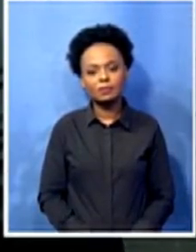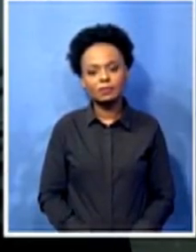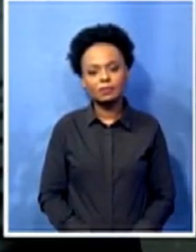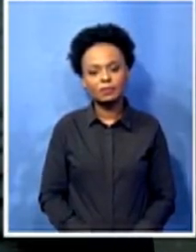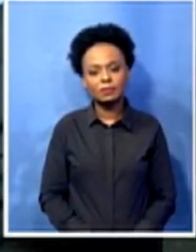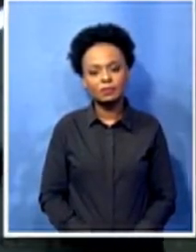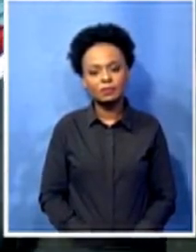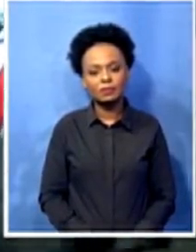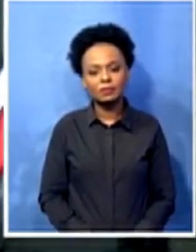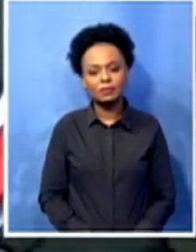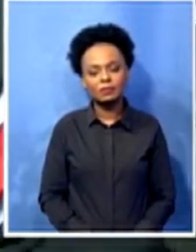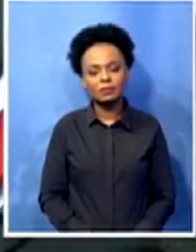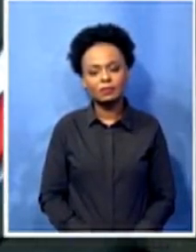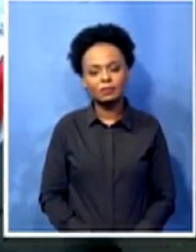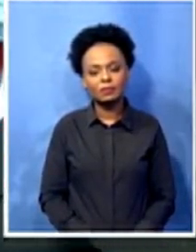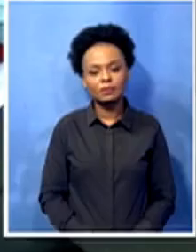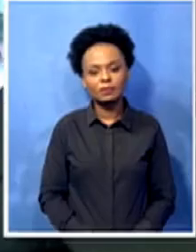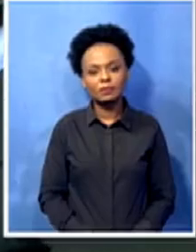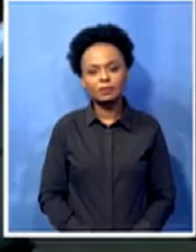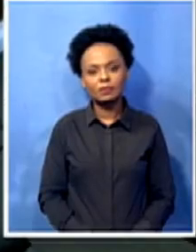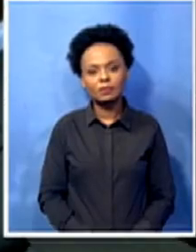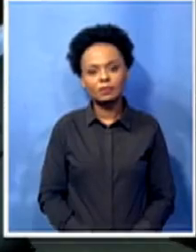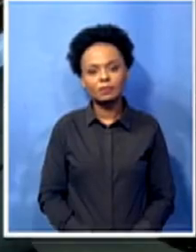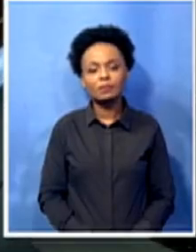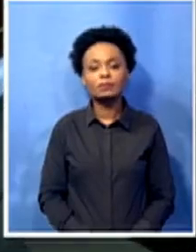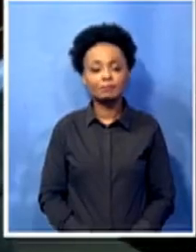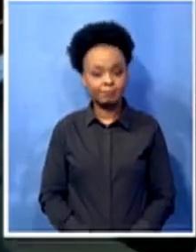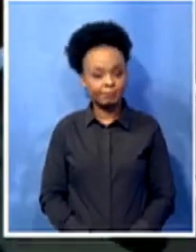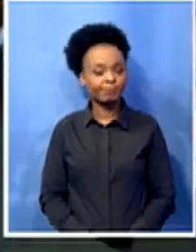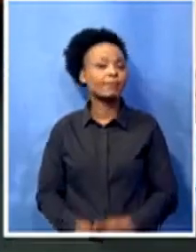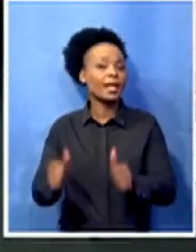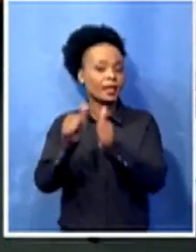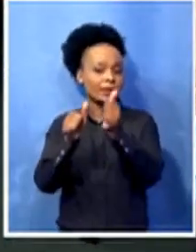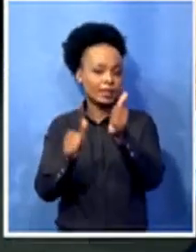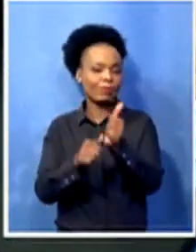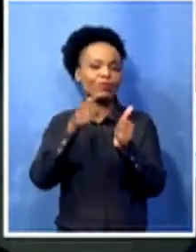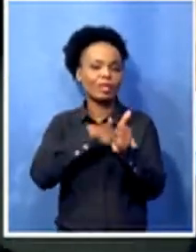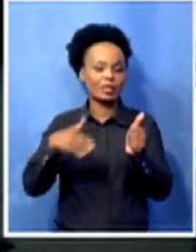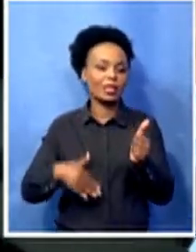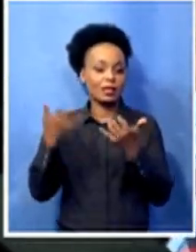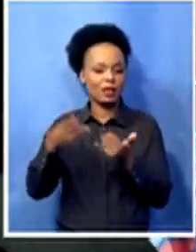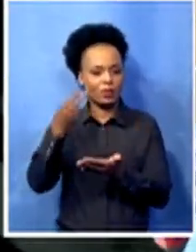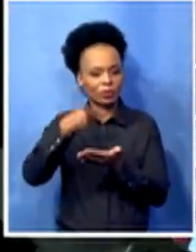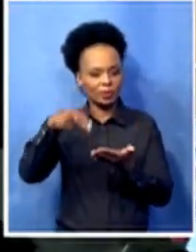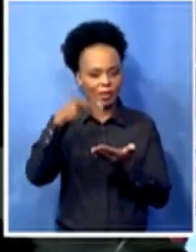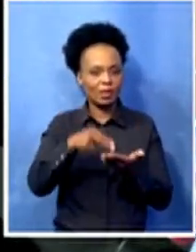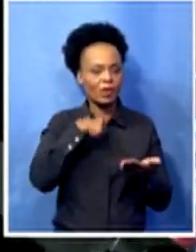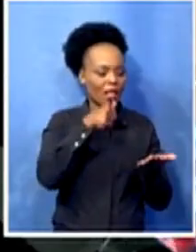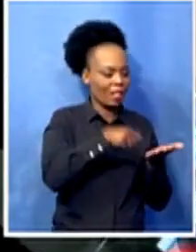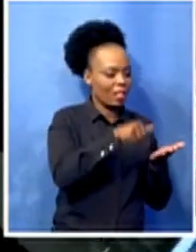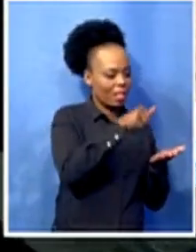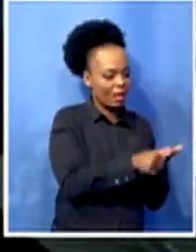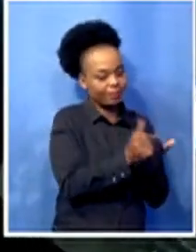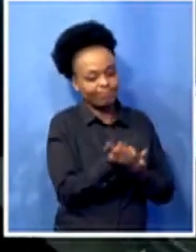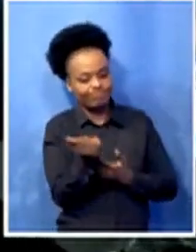The Deputy President is currently signing the memorandum by the Treatment Action Campaign. So they will give him the copy of